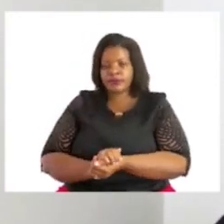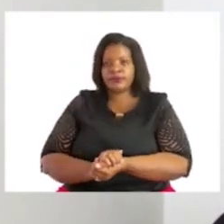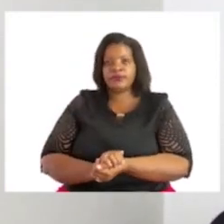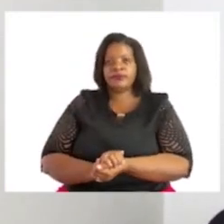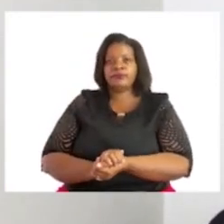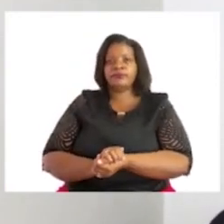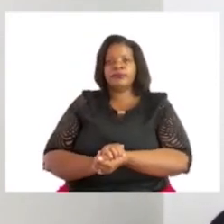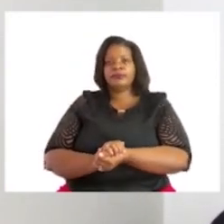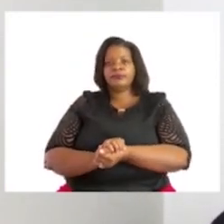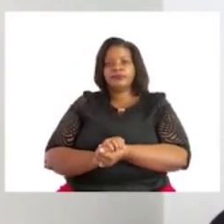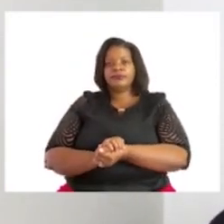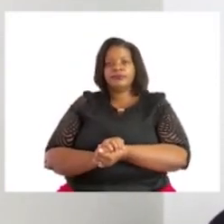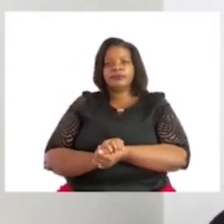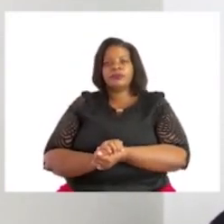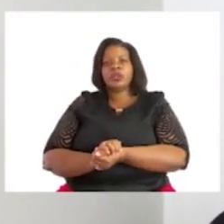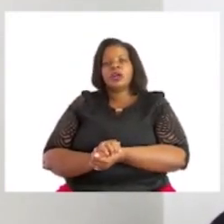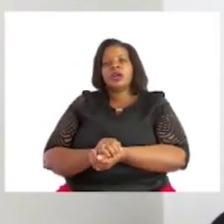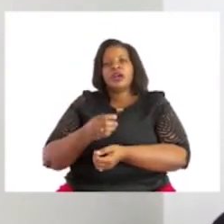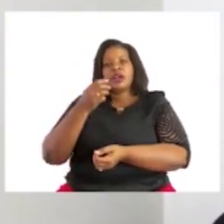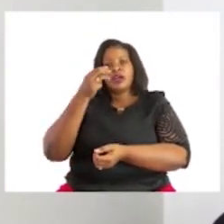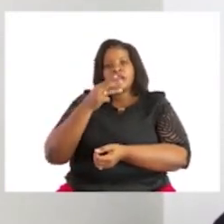We have our